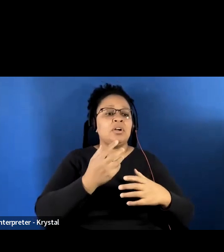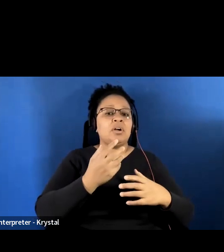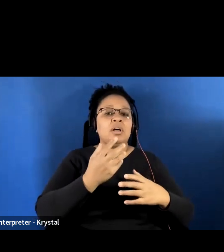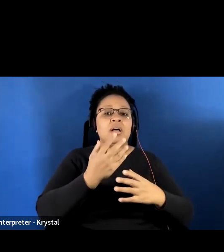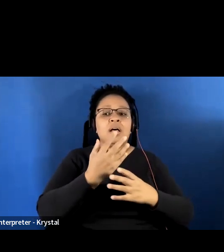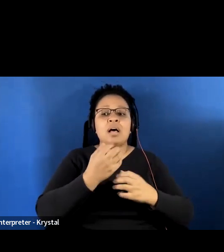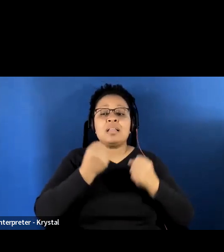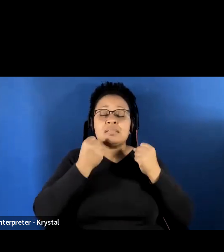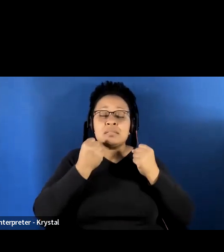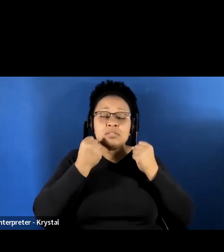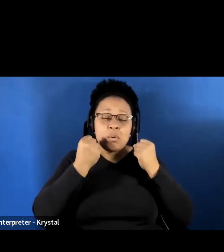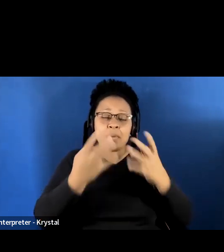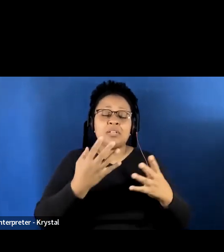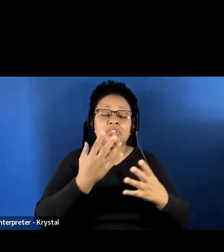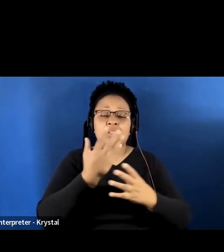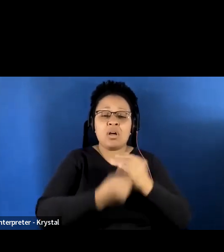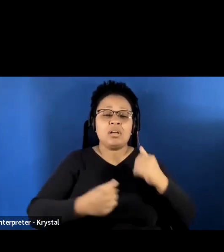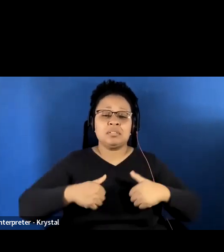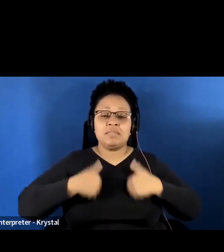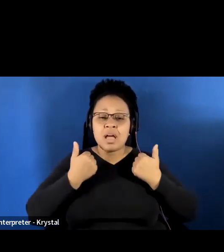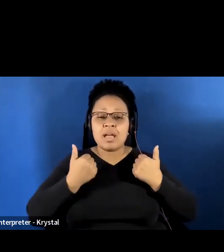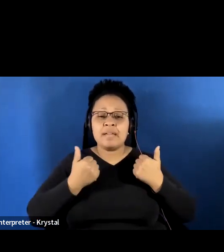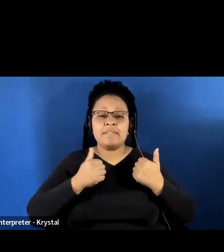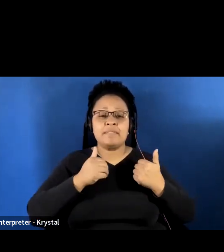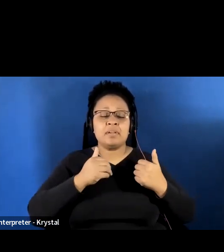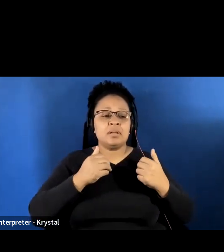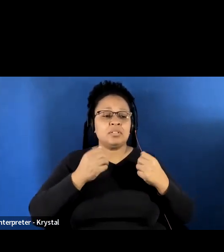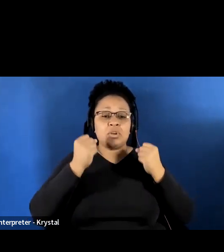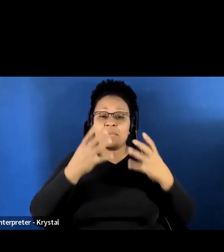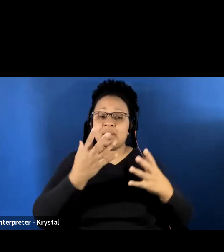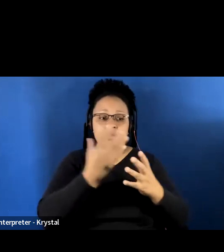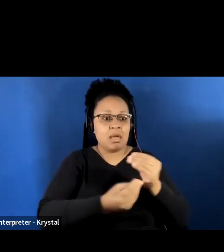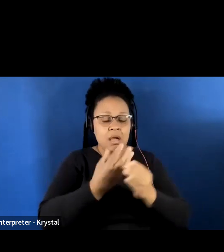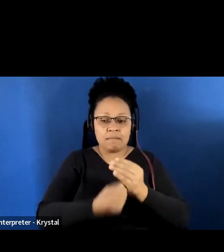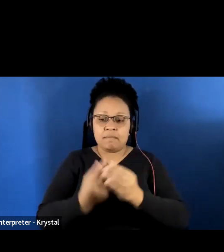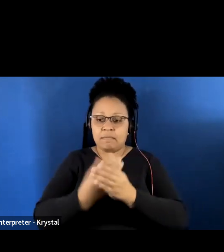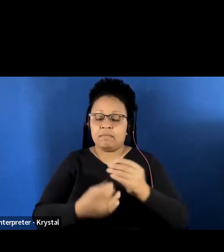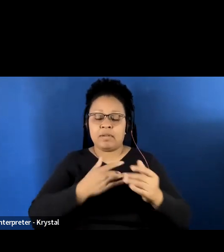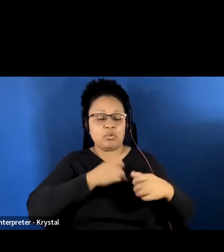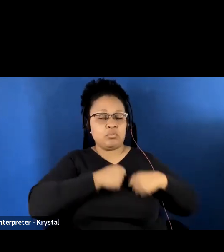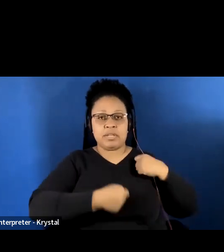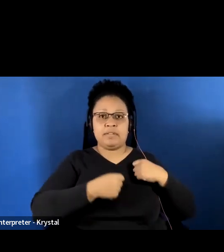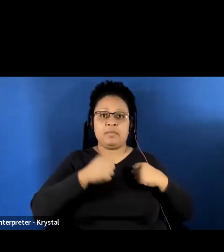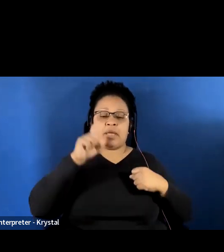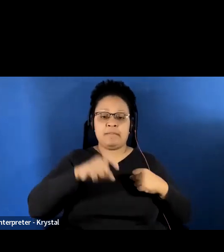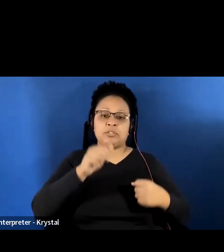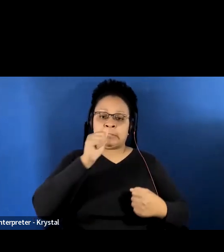of life. There's been a lot of loss and grief that we've all been dealing with.